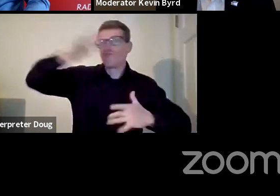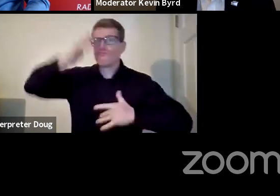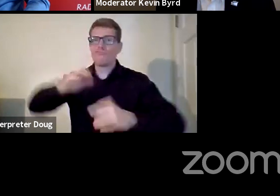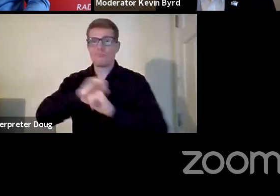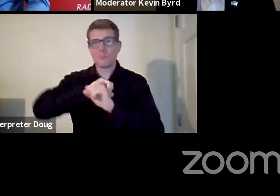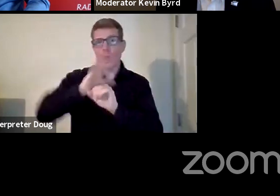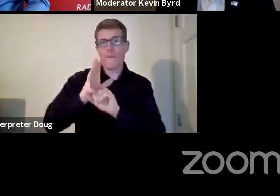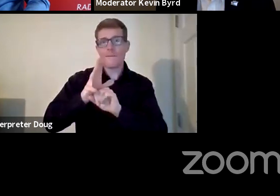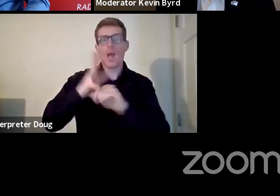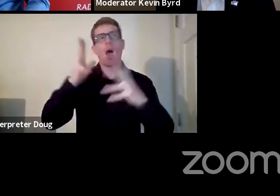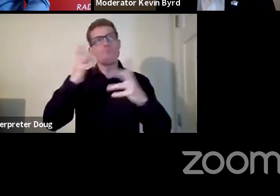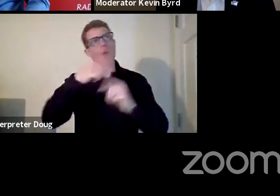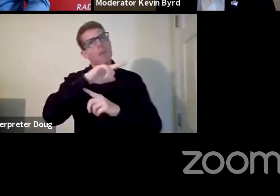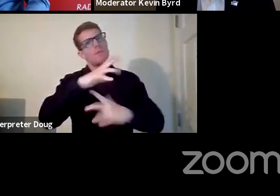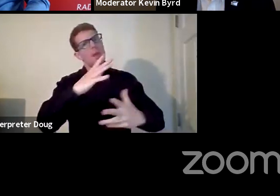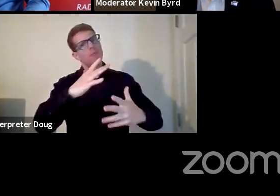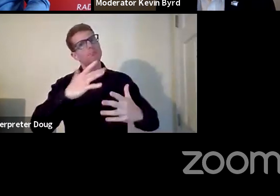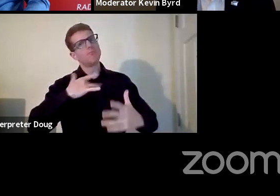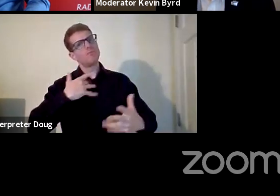I've been so-and-so,